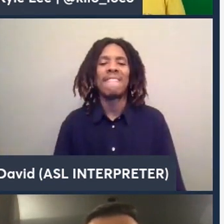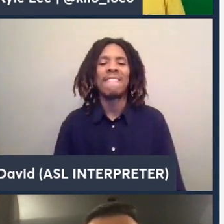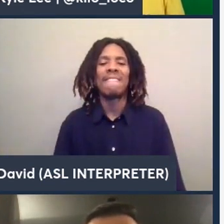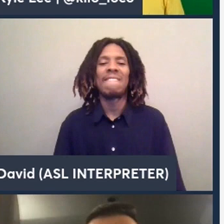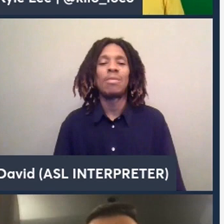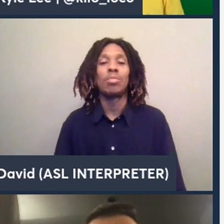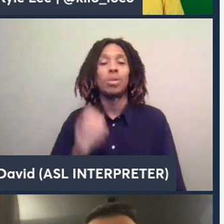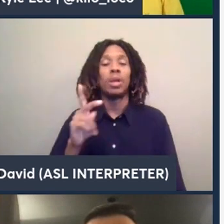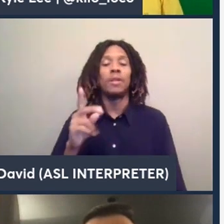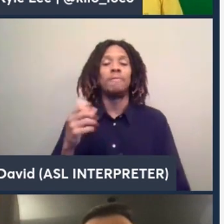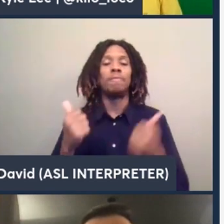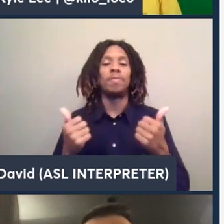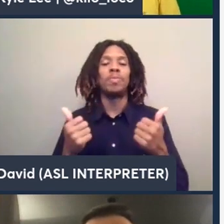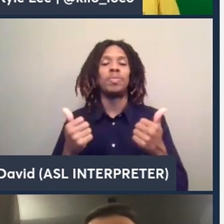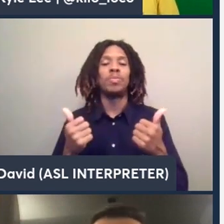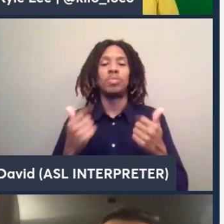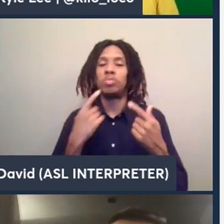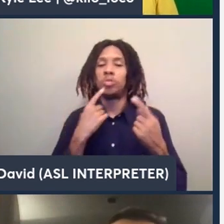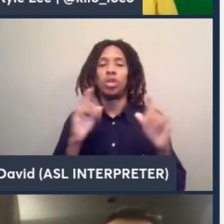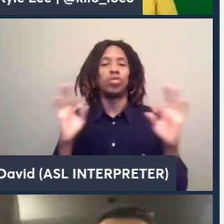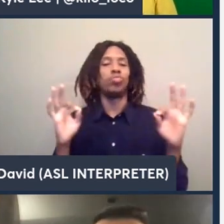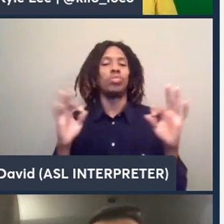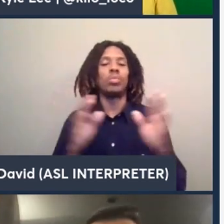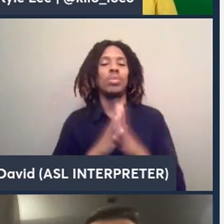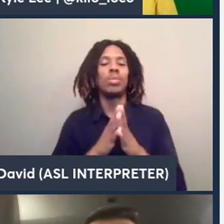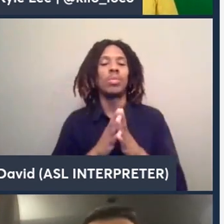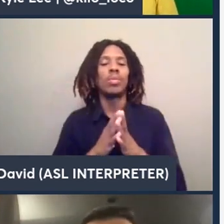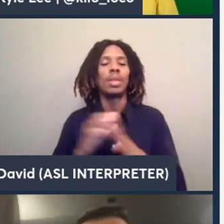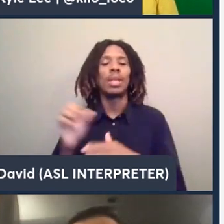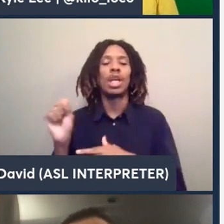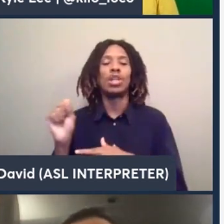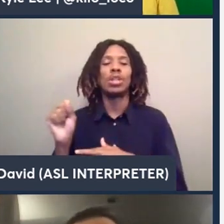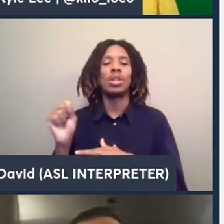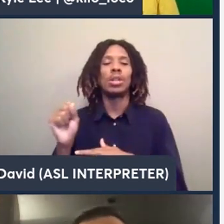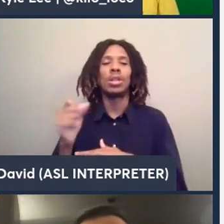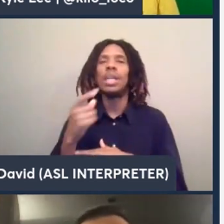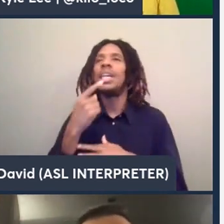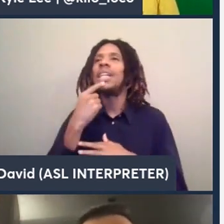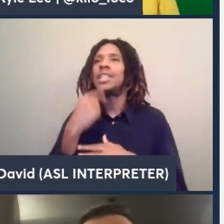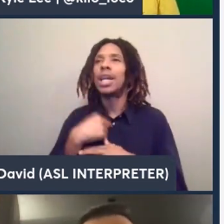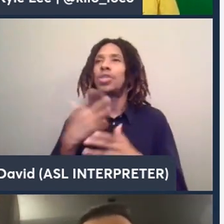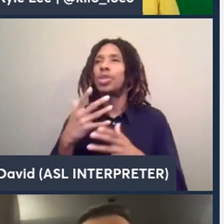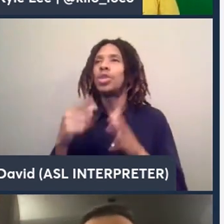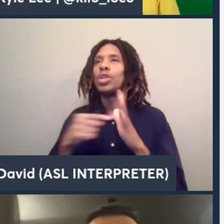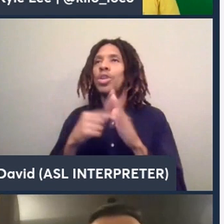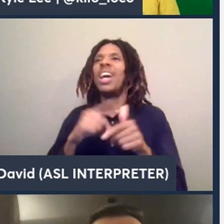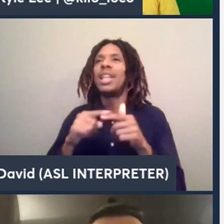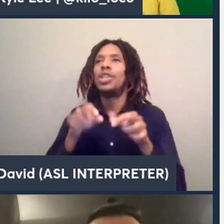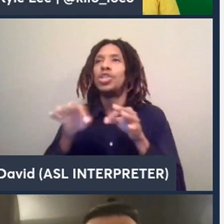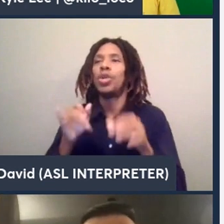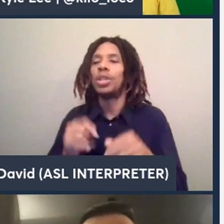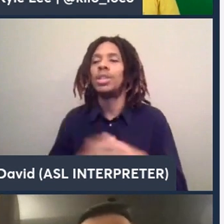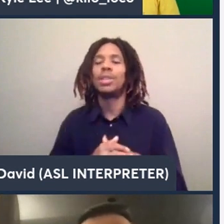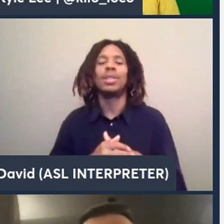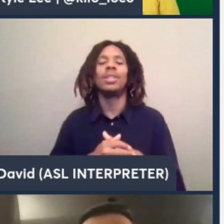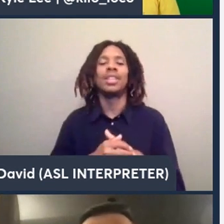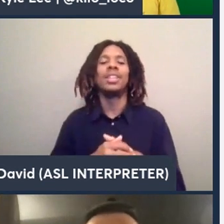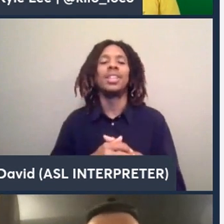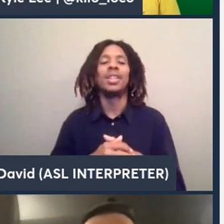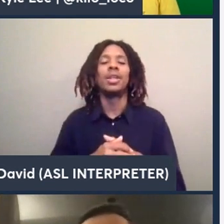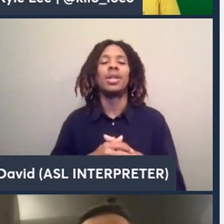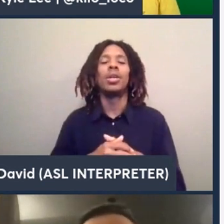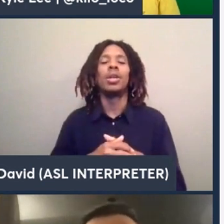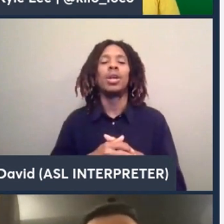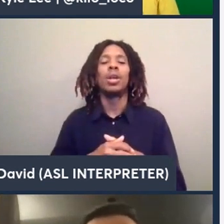Okay, that works. All right, so tell us what you're going to show us. Yeah, so let me just go